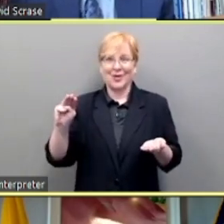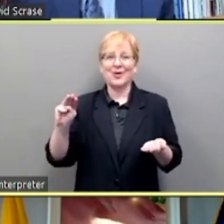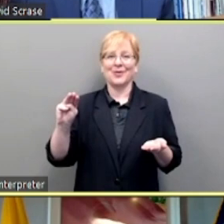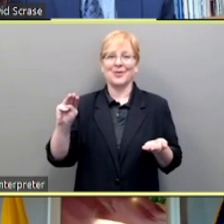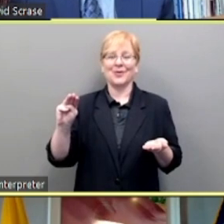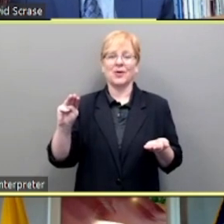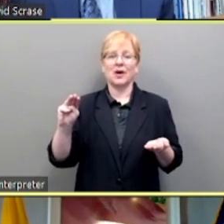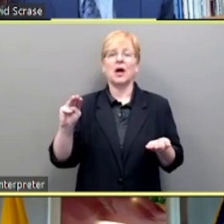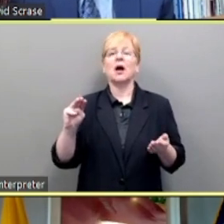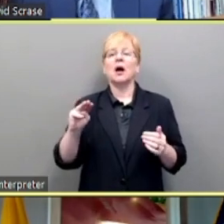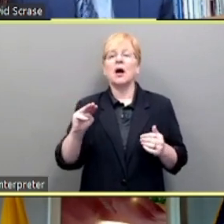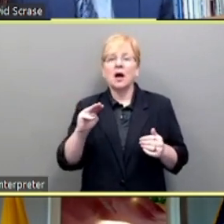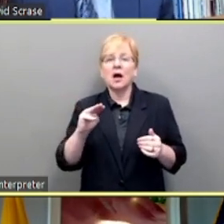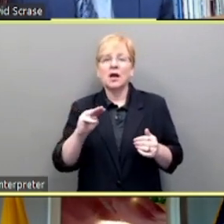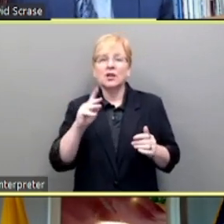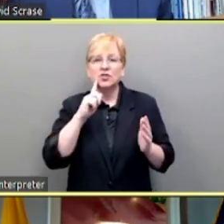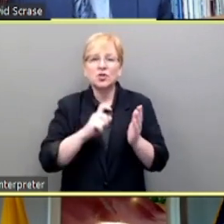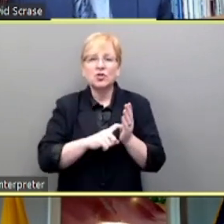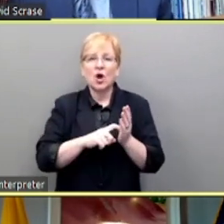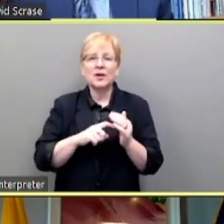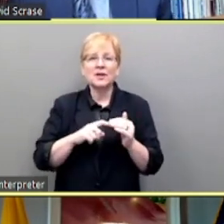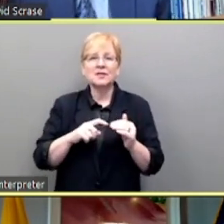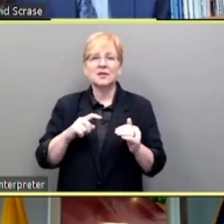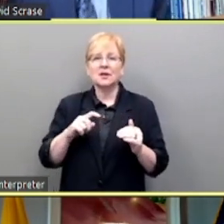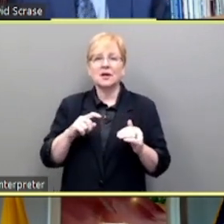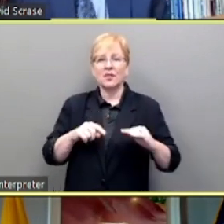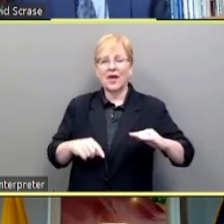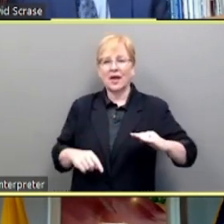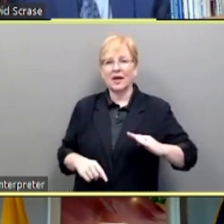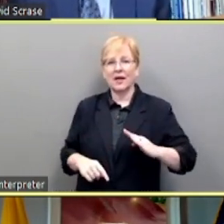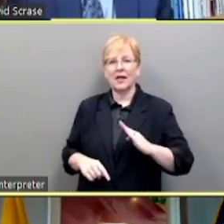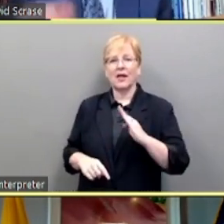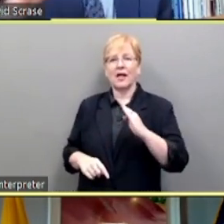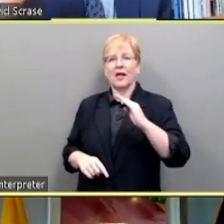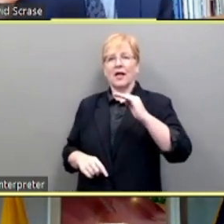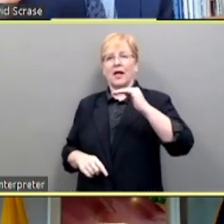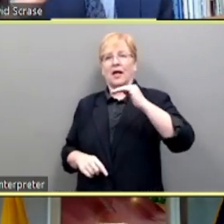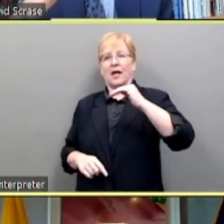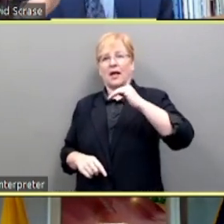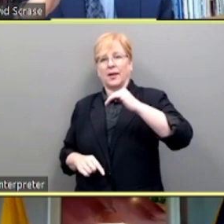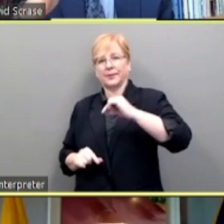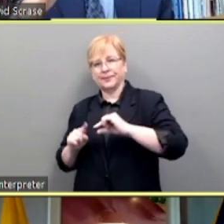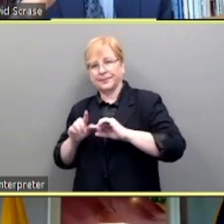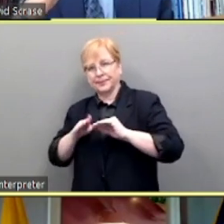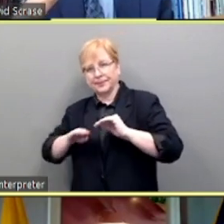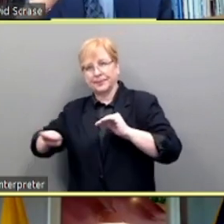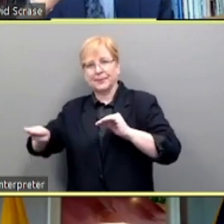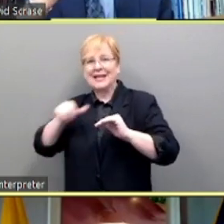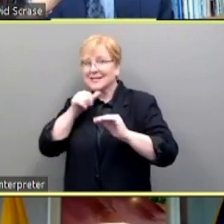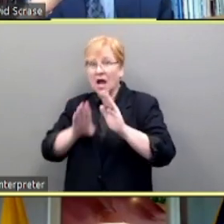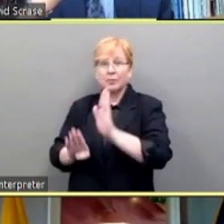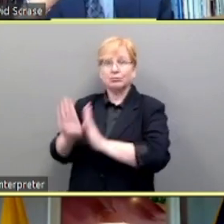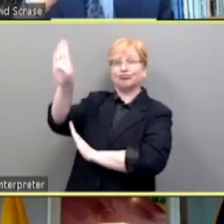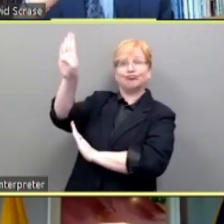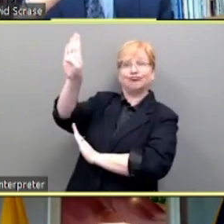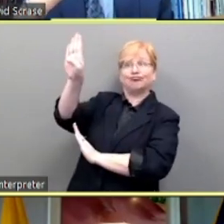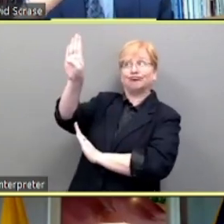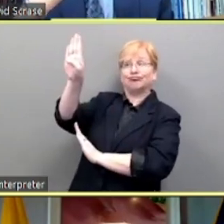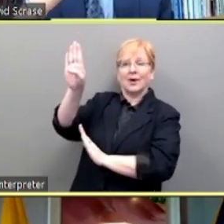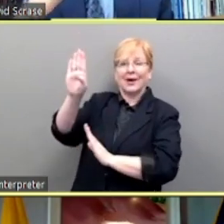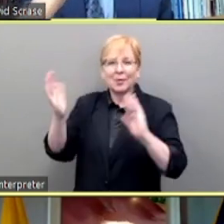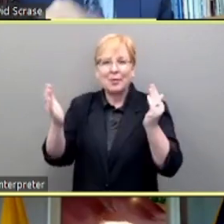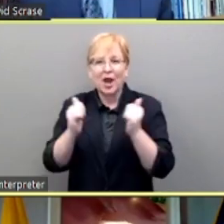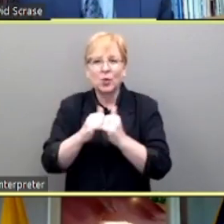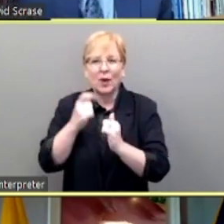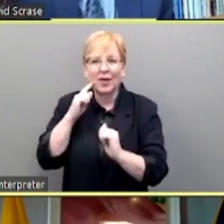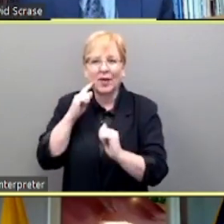comforting is that slope of that line is a little more shallow. It's not as straight up as the US slope. It's a little bit